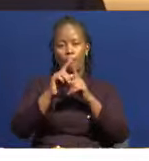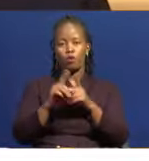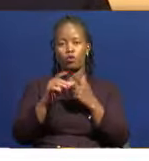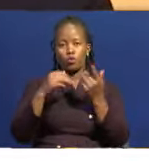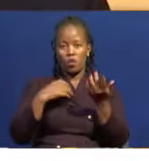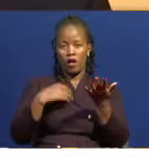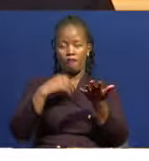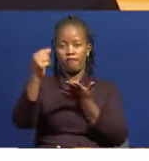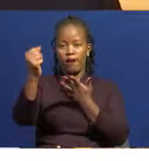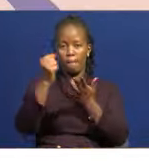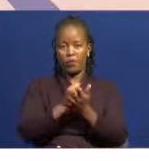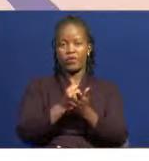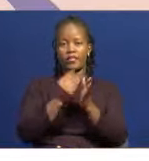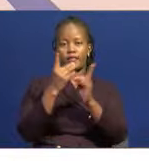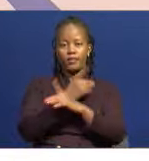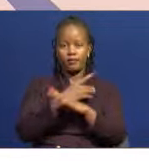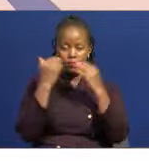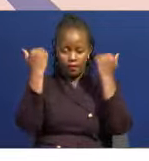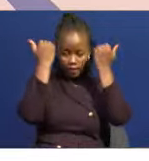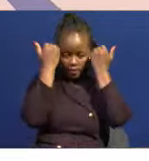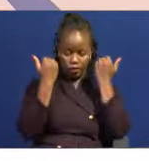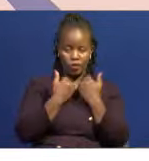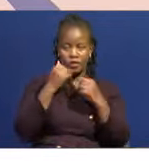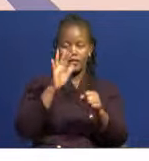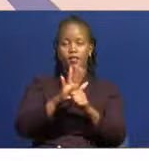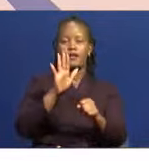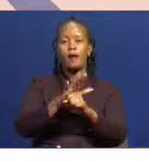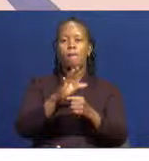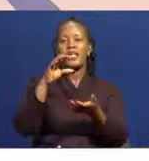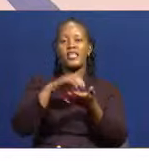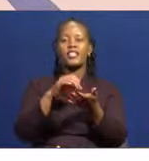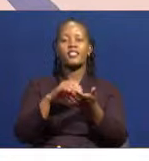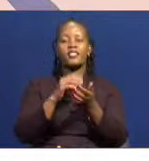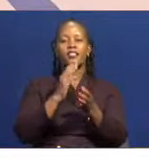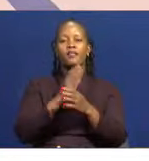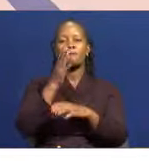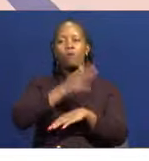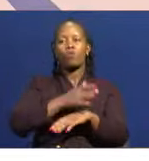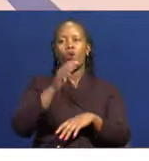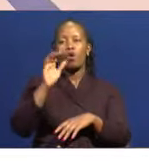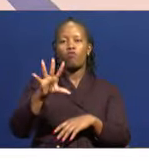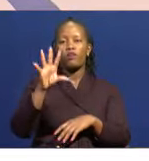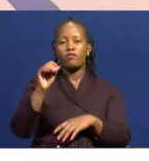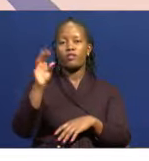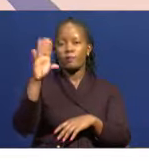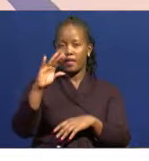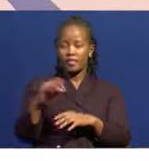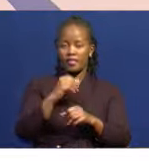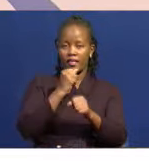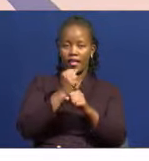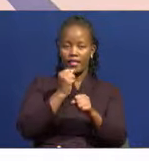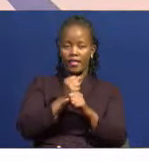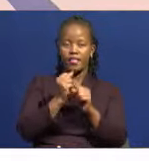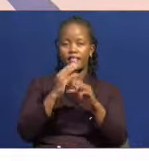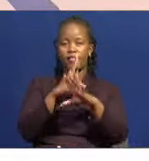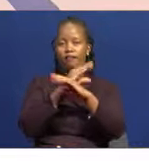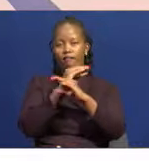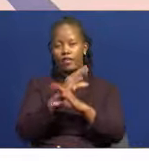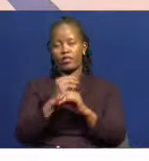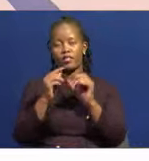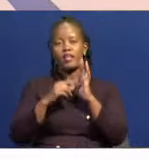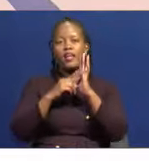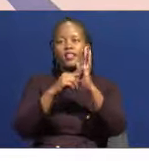courts. I think most of the cases, 50%, are now being done virtually, especially the